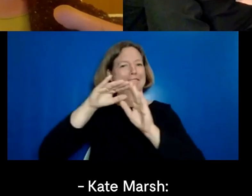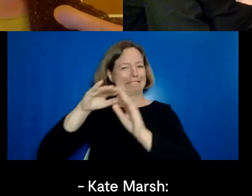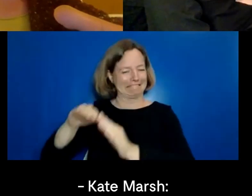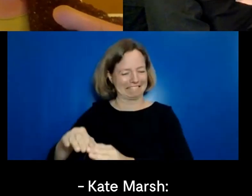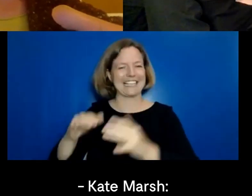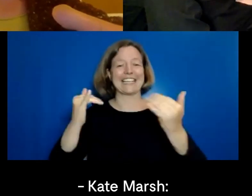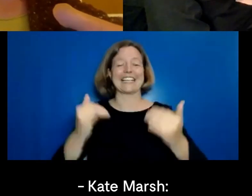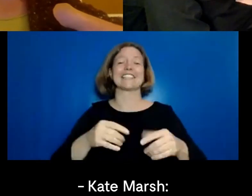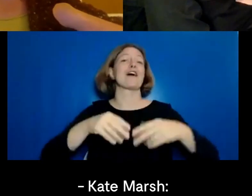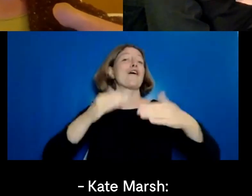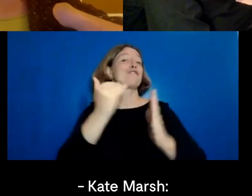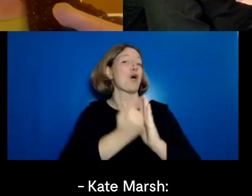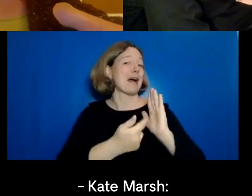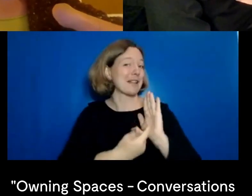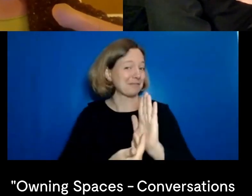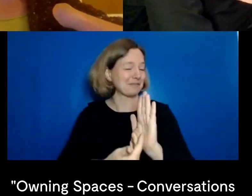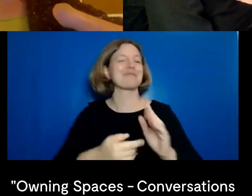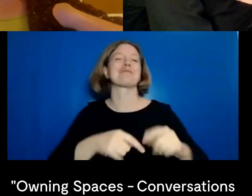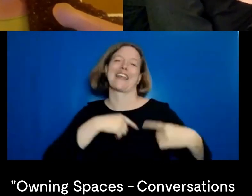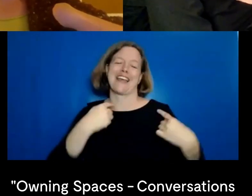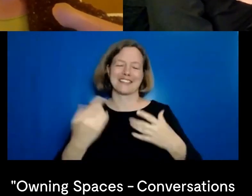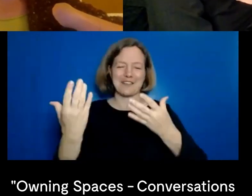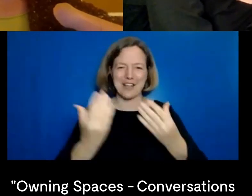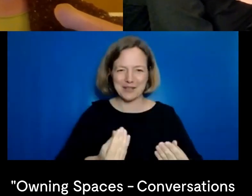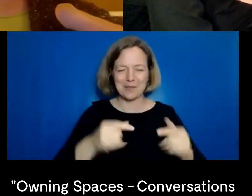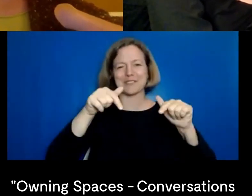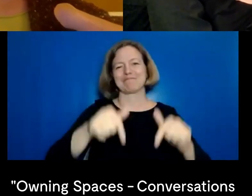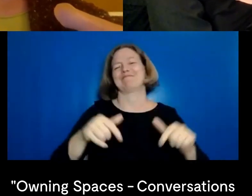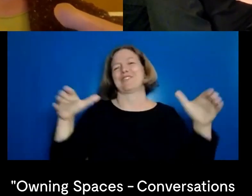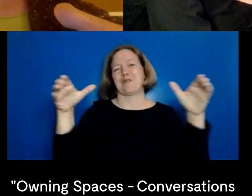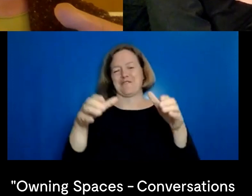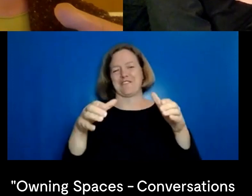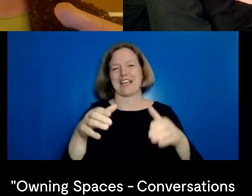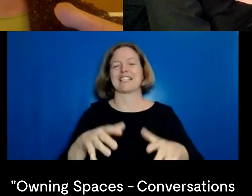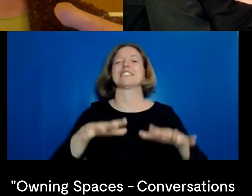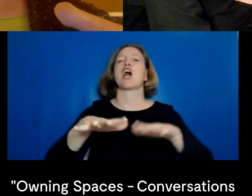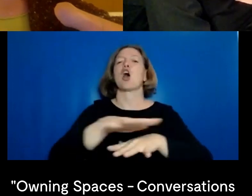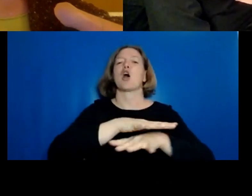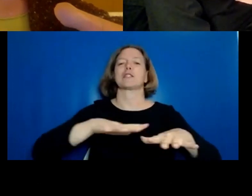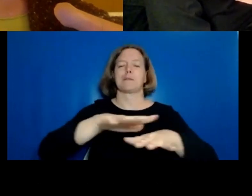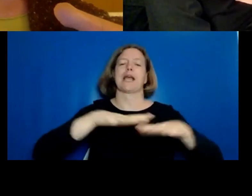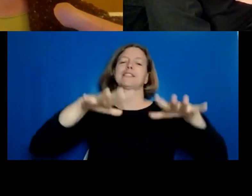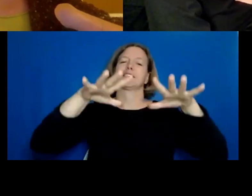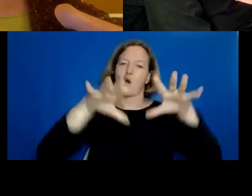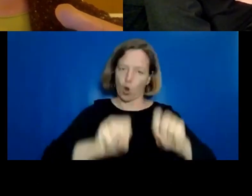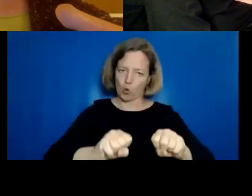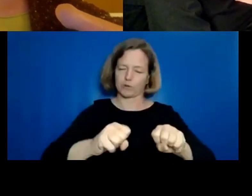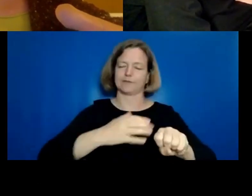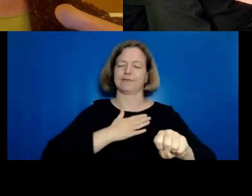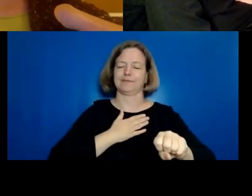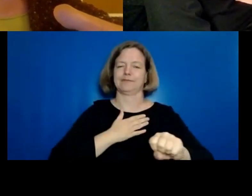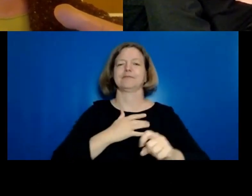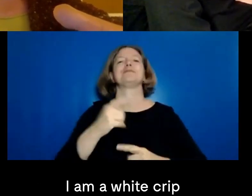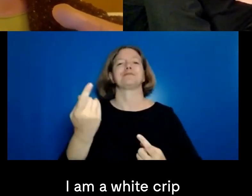Welcome to the opening of our conference, Owning Spaces, Conversations and Actions from Bed. My name is